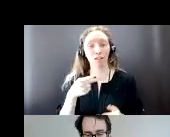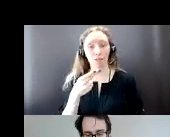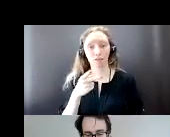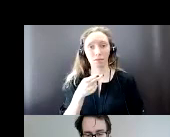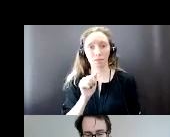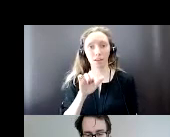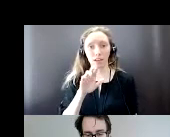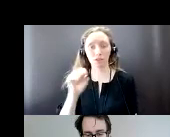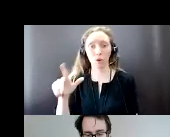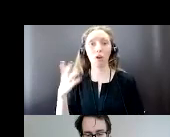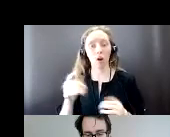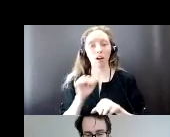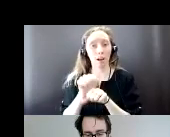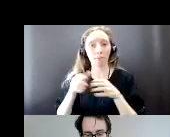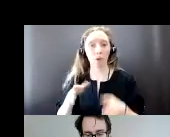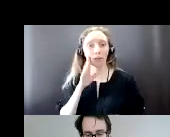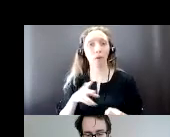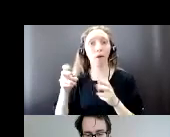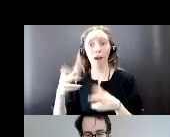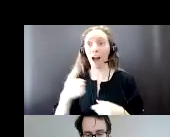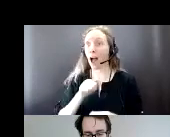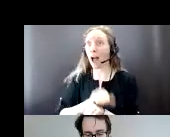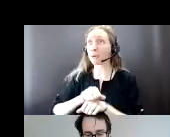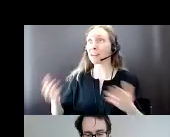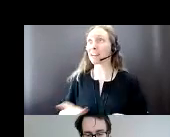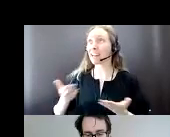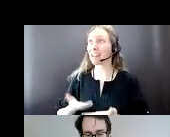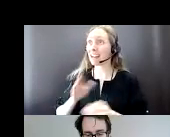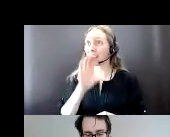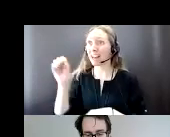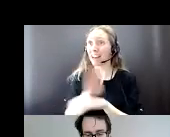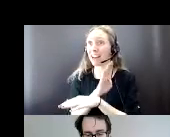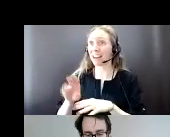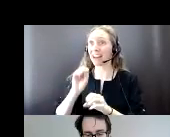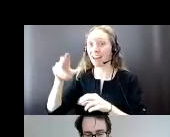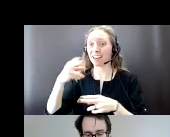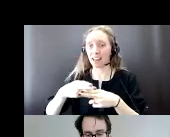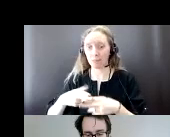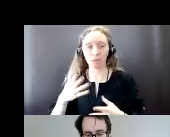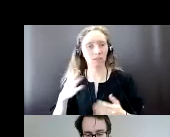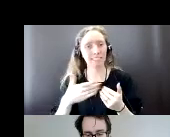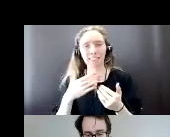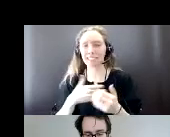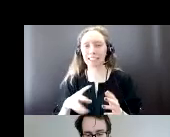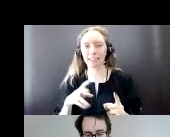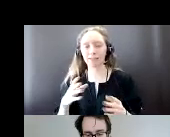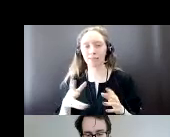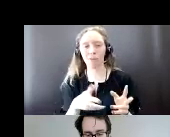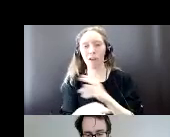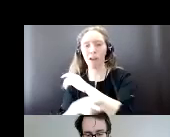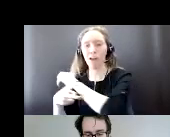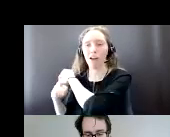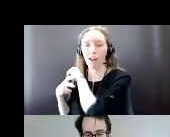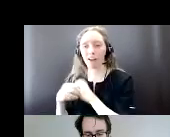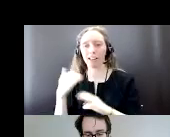Facebook. So it's very easy for these fraudsters to get that information. If they're able to get the name of the